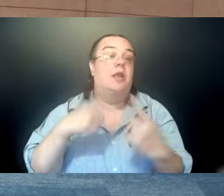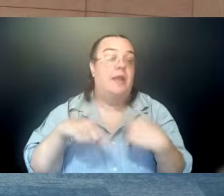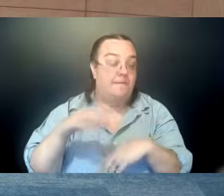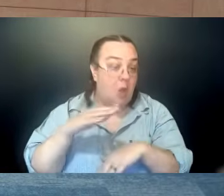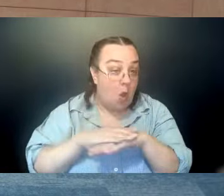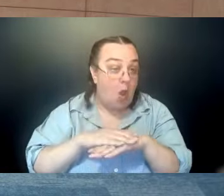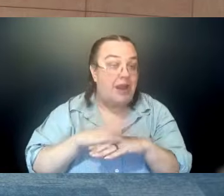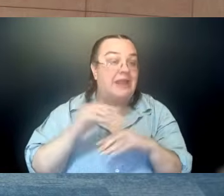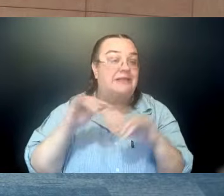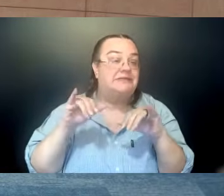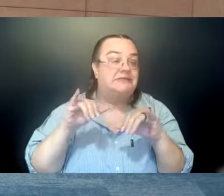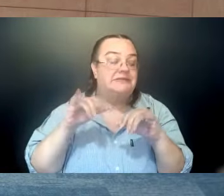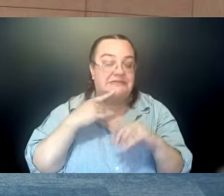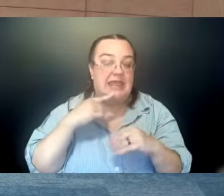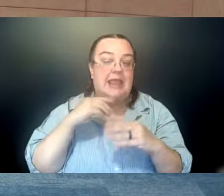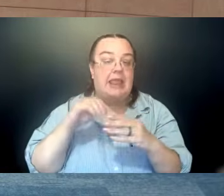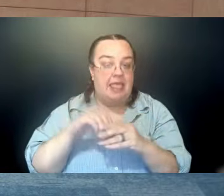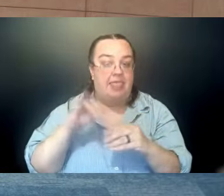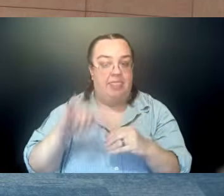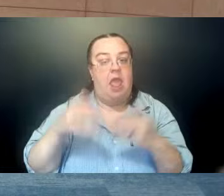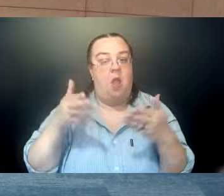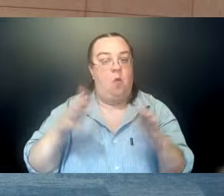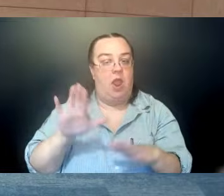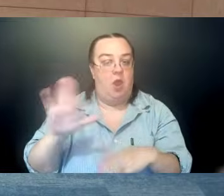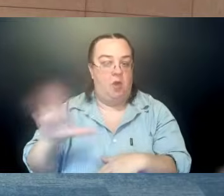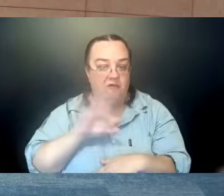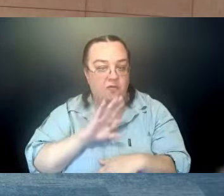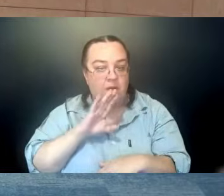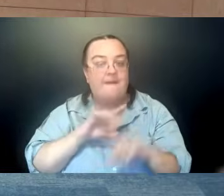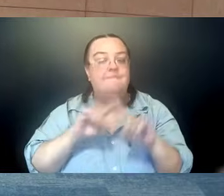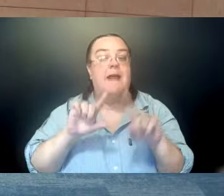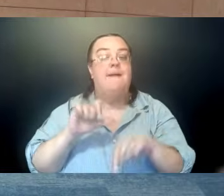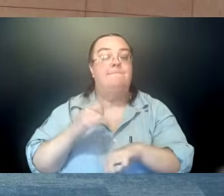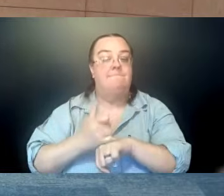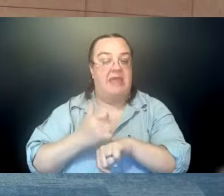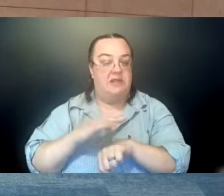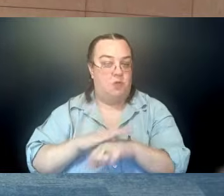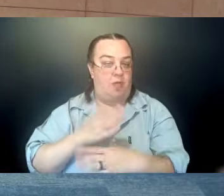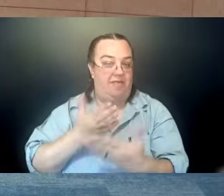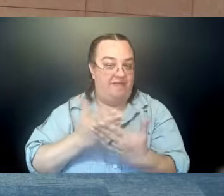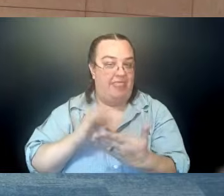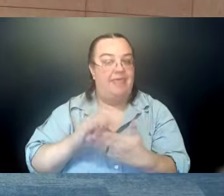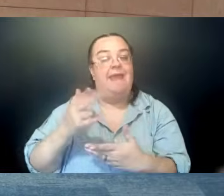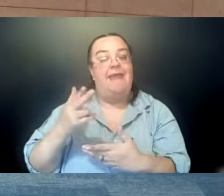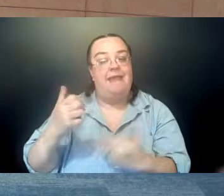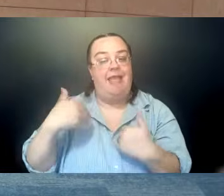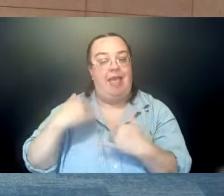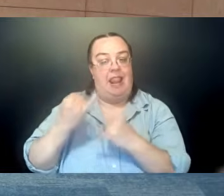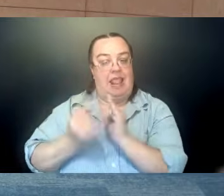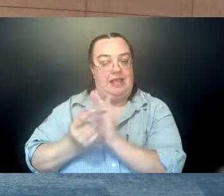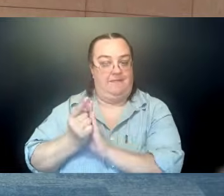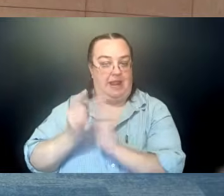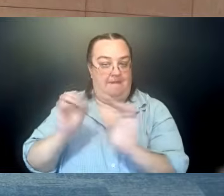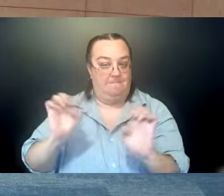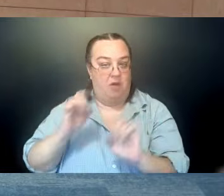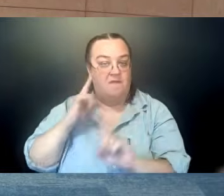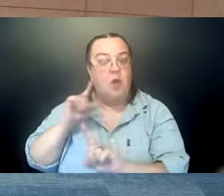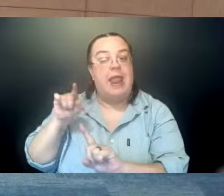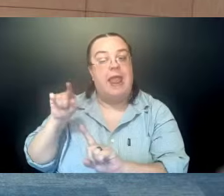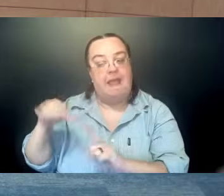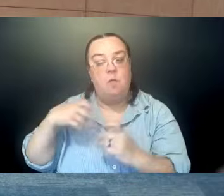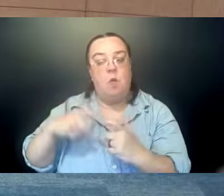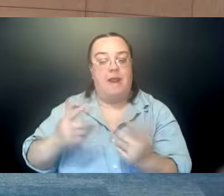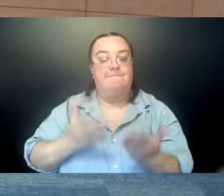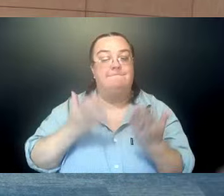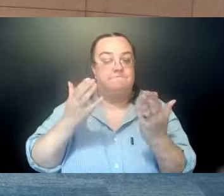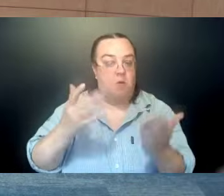in that particular manner your frustration, but based on the fact that he had a last-minute emergency, I want a motion